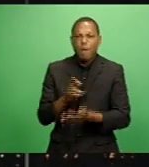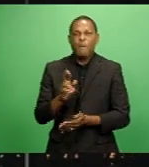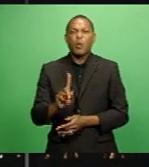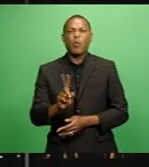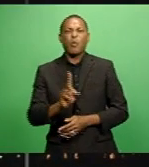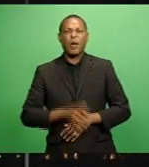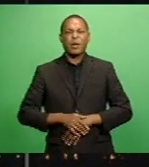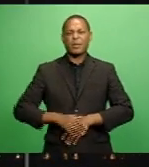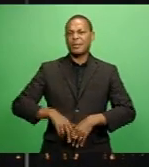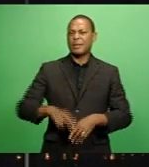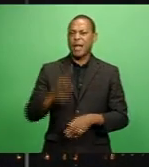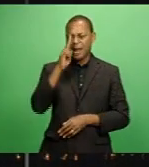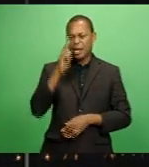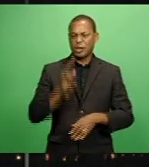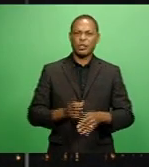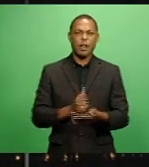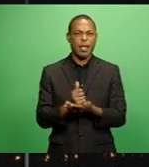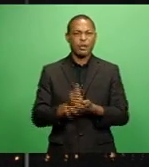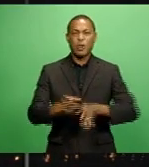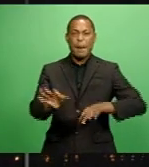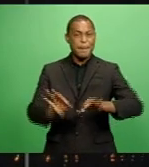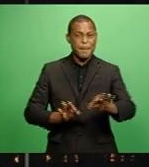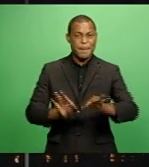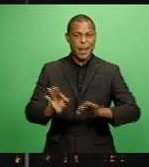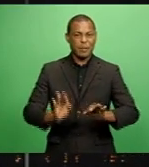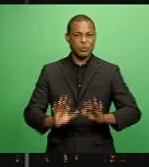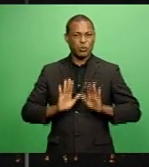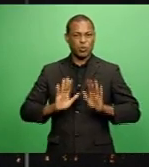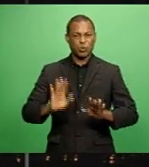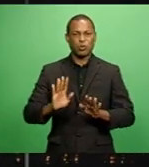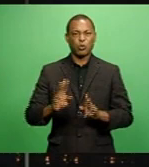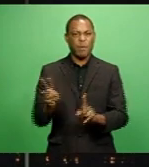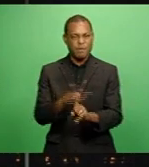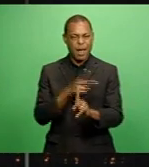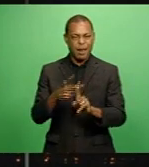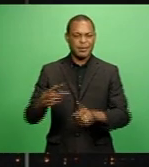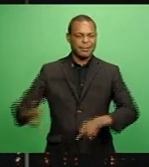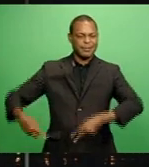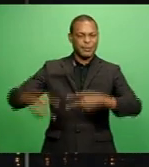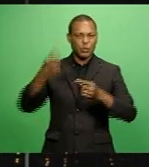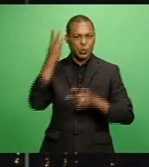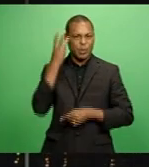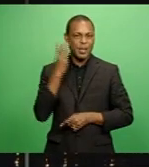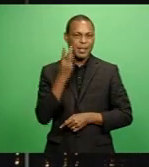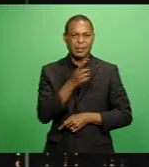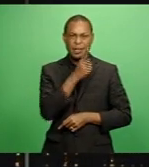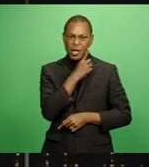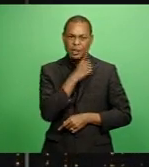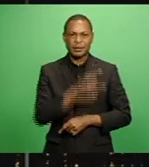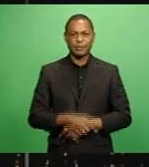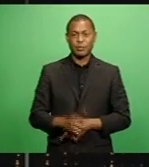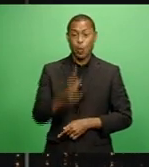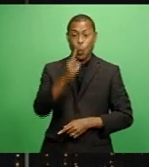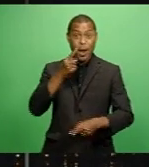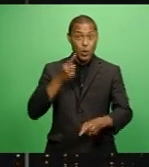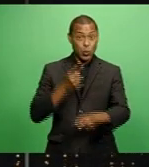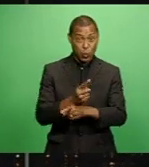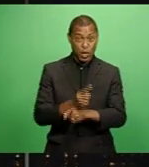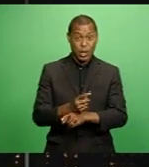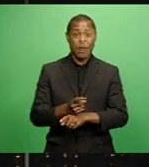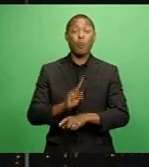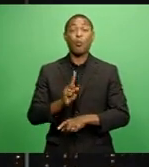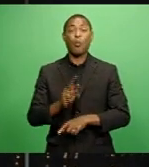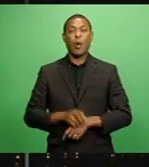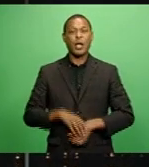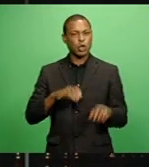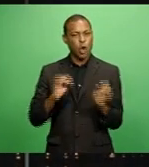of the National Action Plan for the Prevention of Violence Against Women and Girls. Following a week-long trip organized by the United